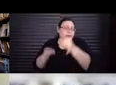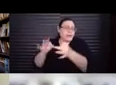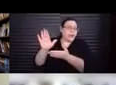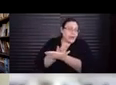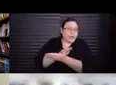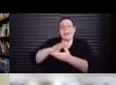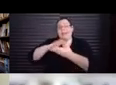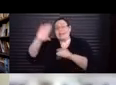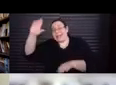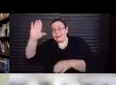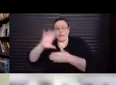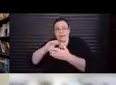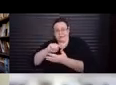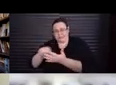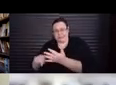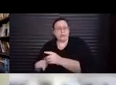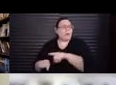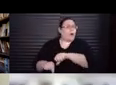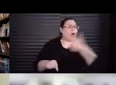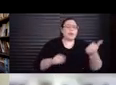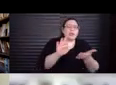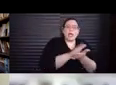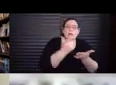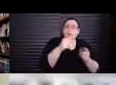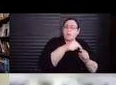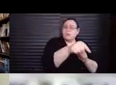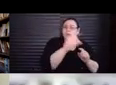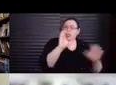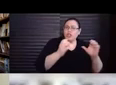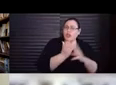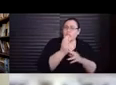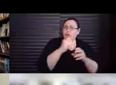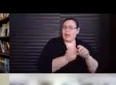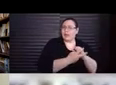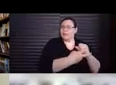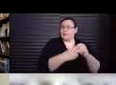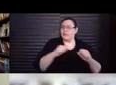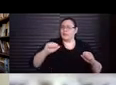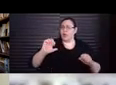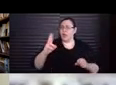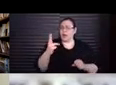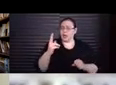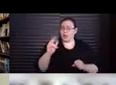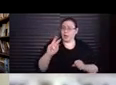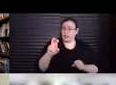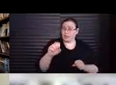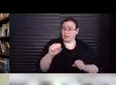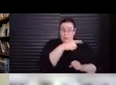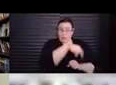testimonies and things like that. What other kinds of documents did you look through in the archives? And were these